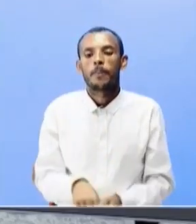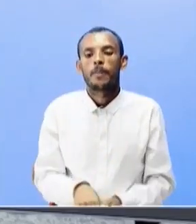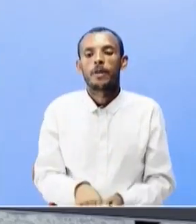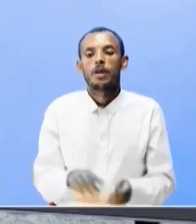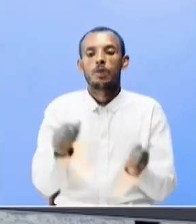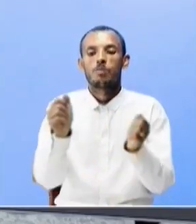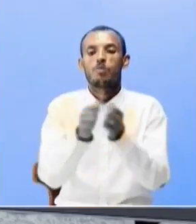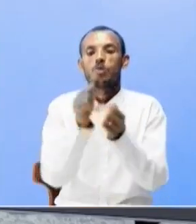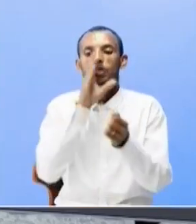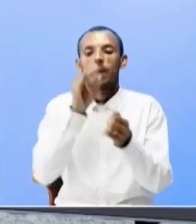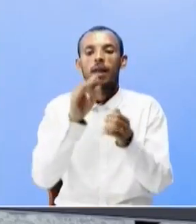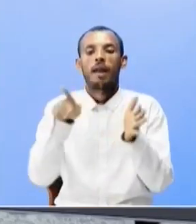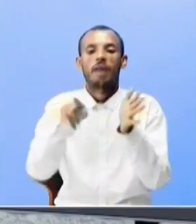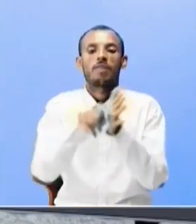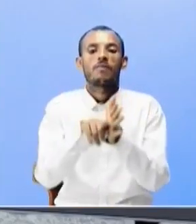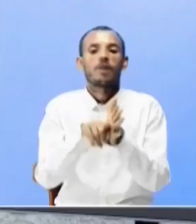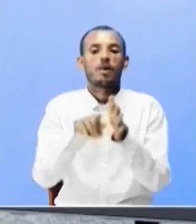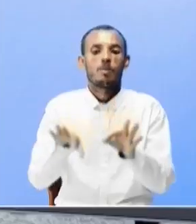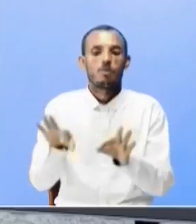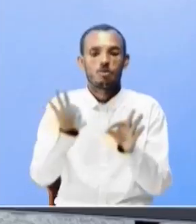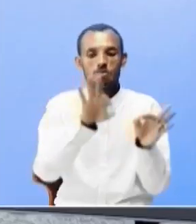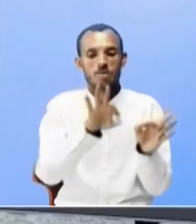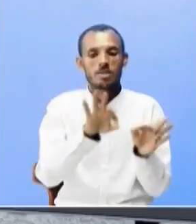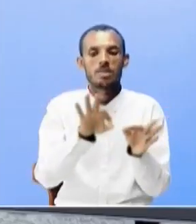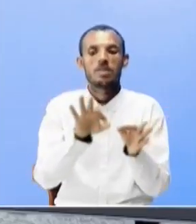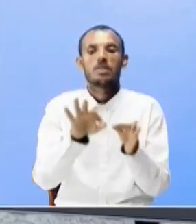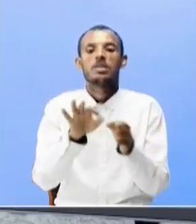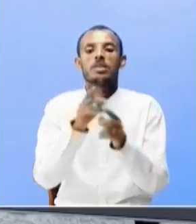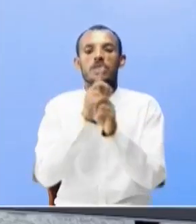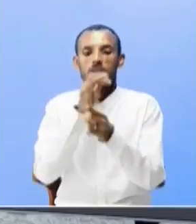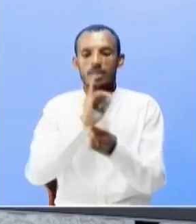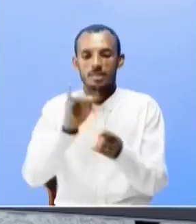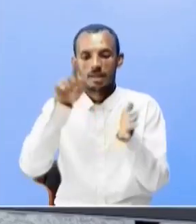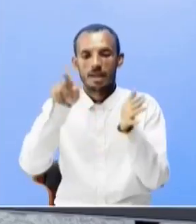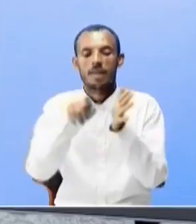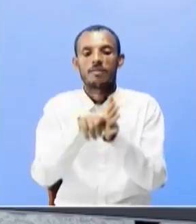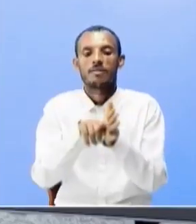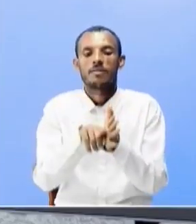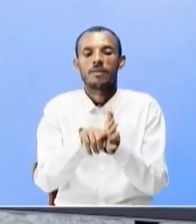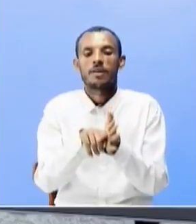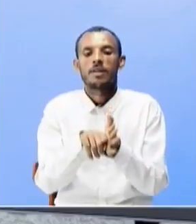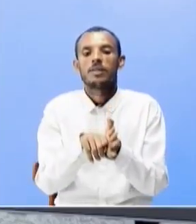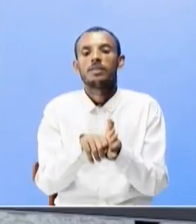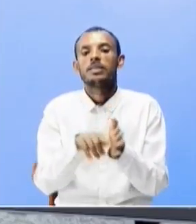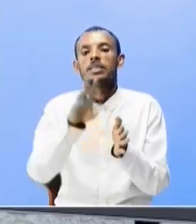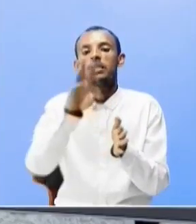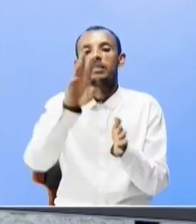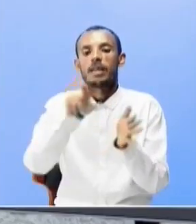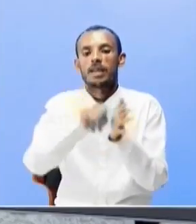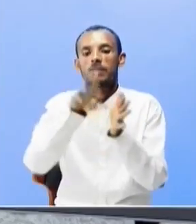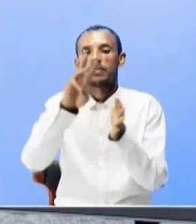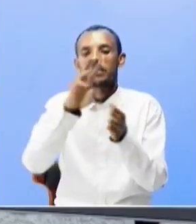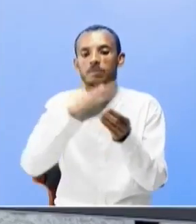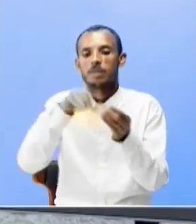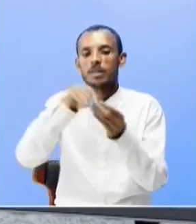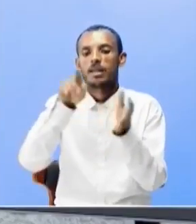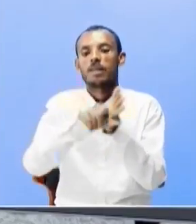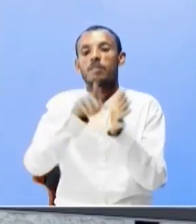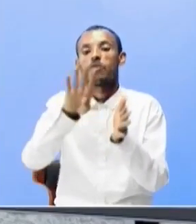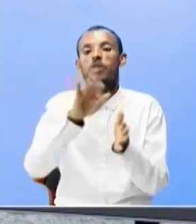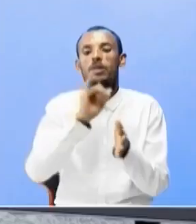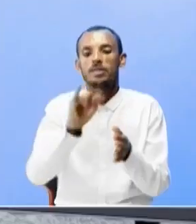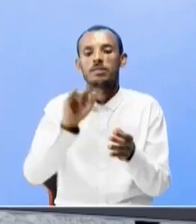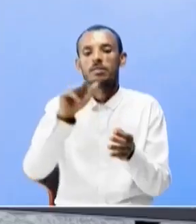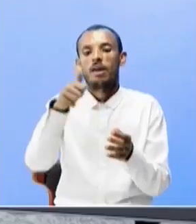both are negatives, so put the result will be negative and add the numbers 6 and 4. 6 and 4 is 10, you have